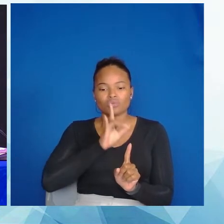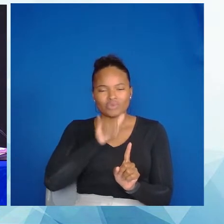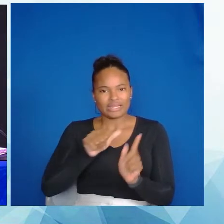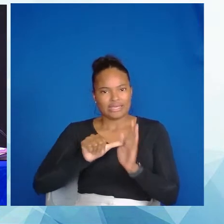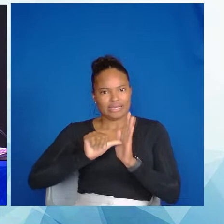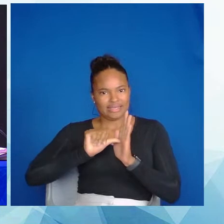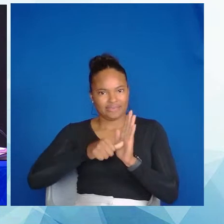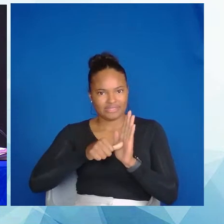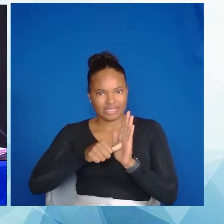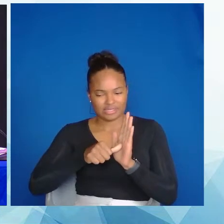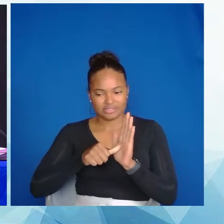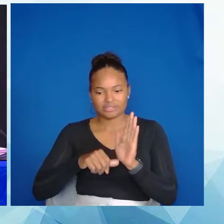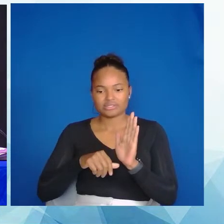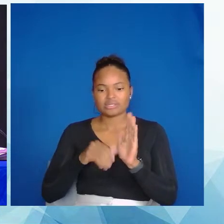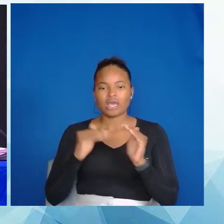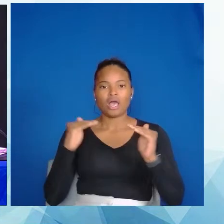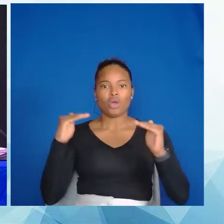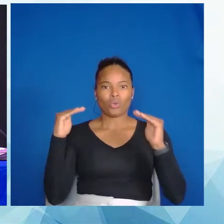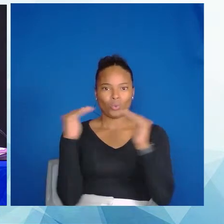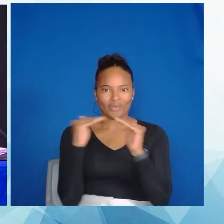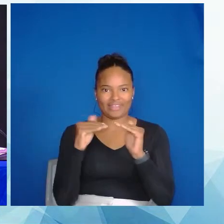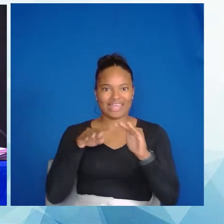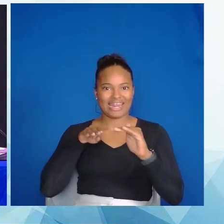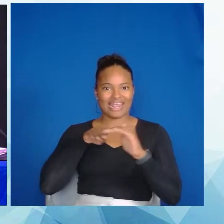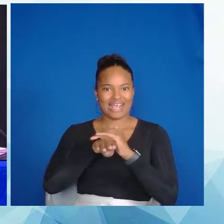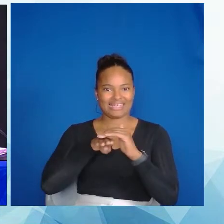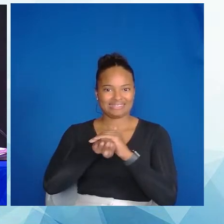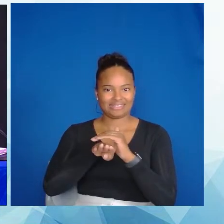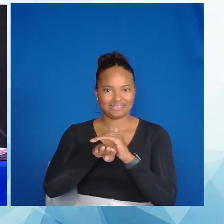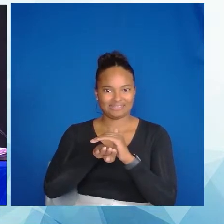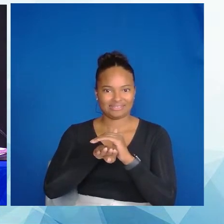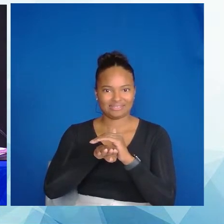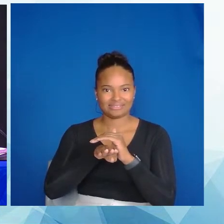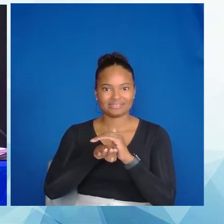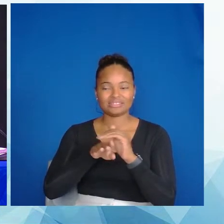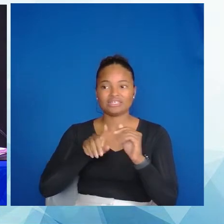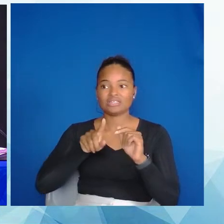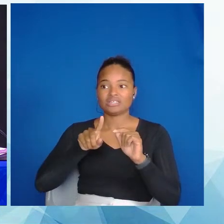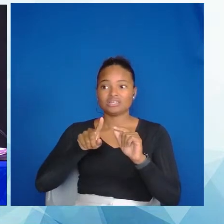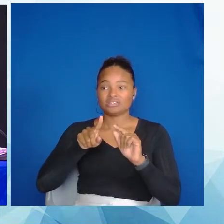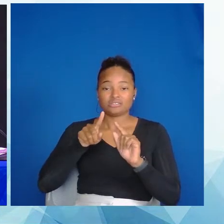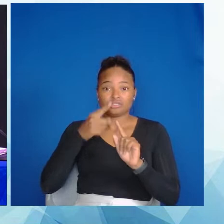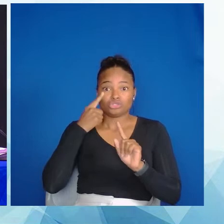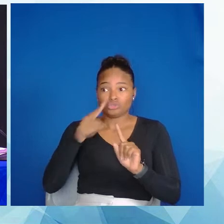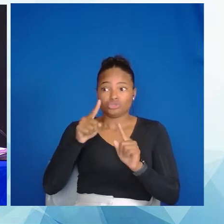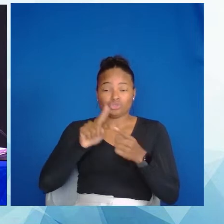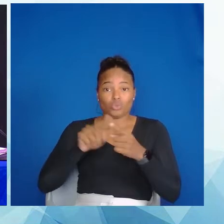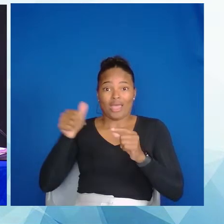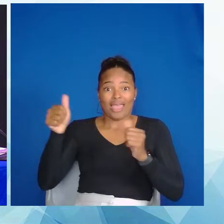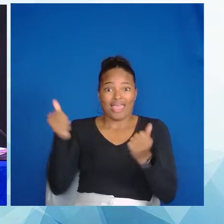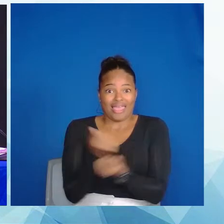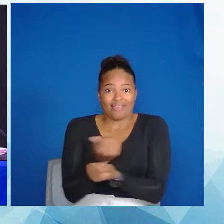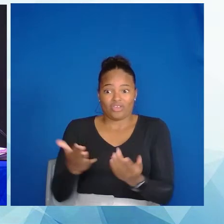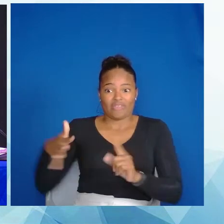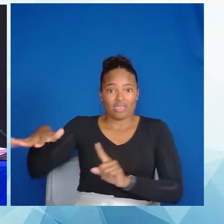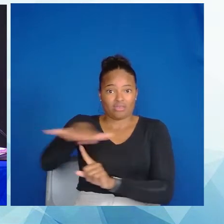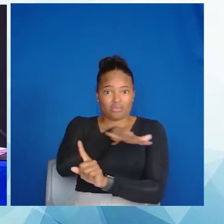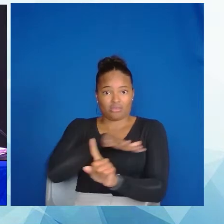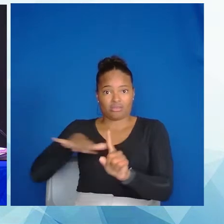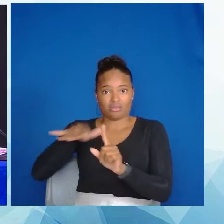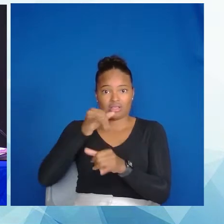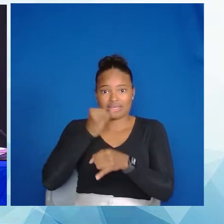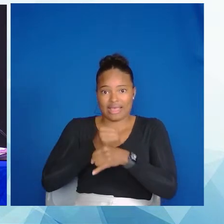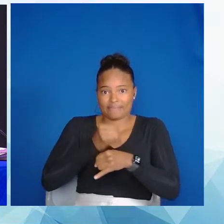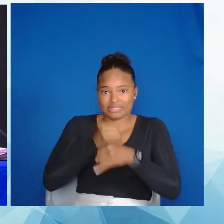there is equivalent access to everything that's going on campus.